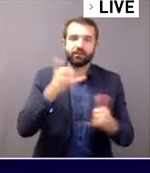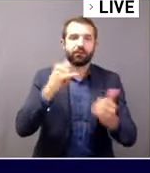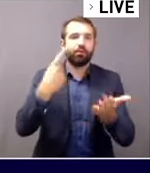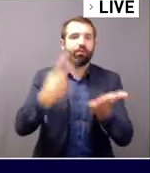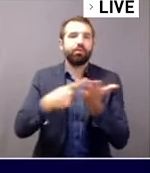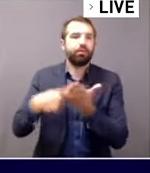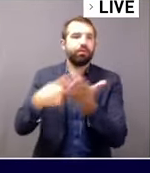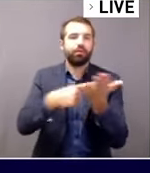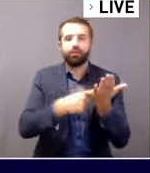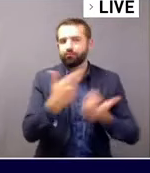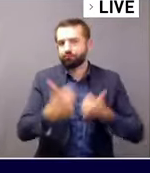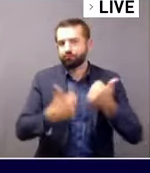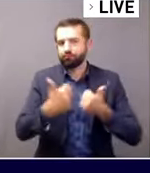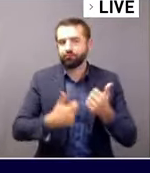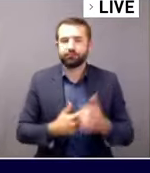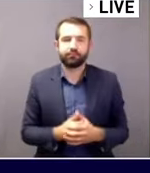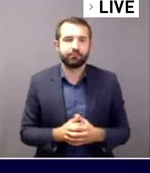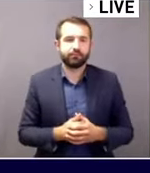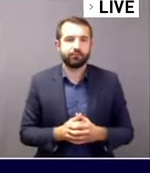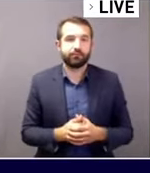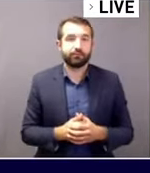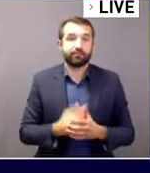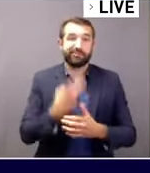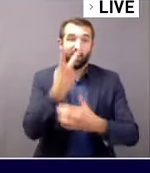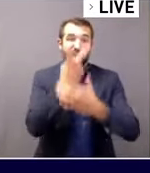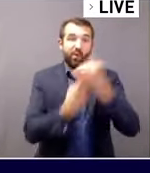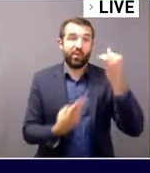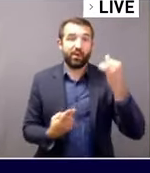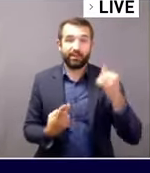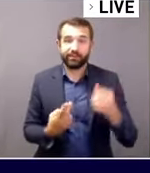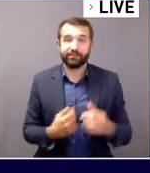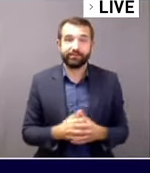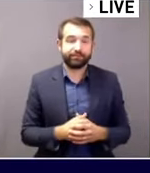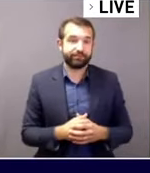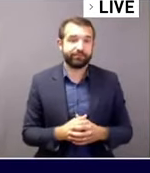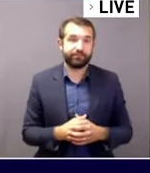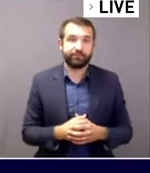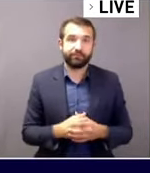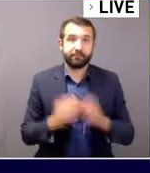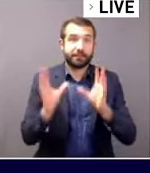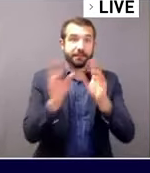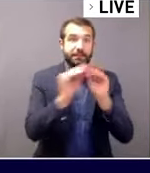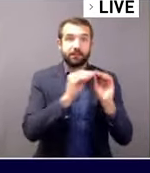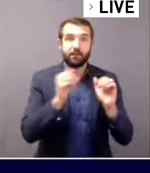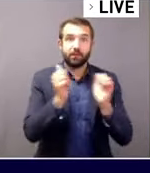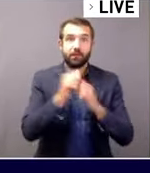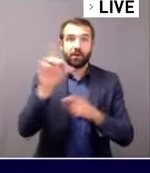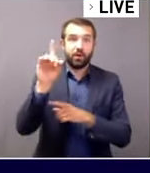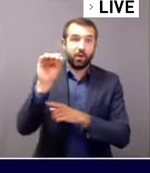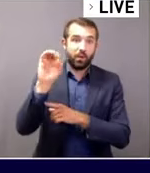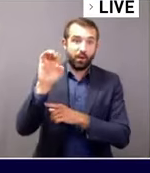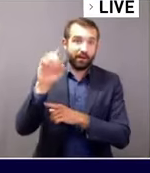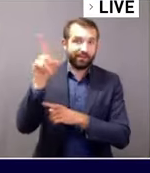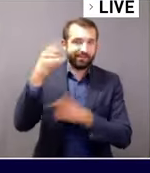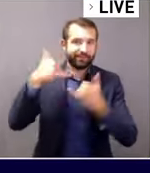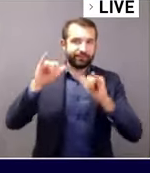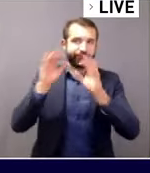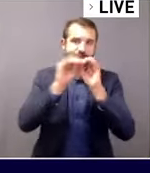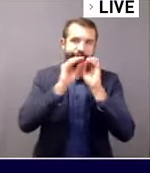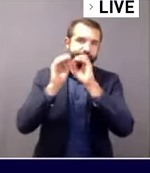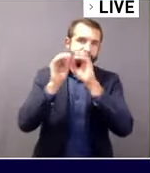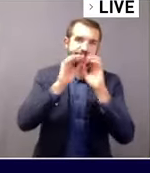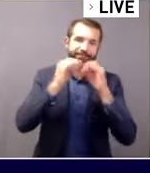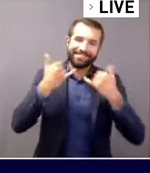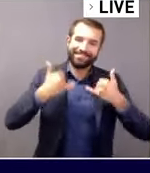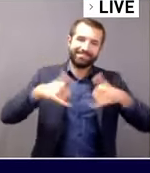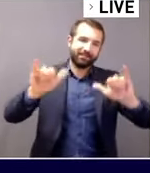both. Right now, we're finalizing our meetings with the Department of Education around taking that draft stamp off